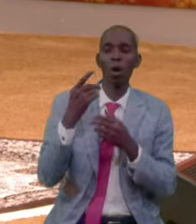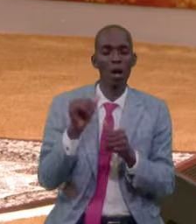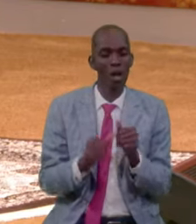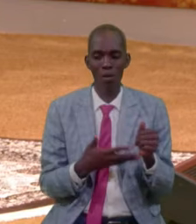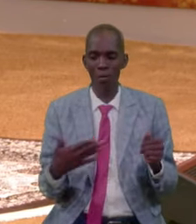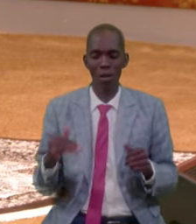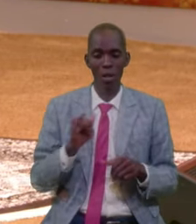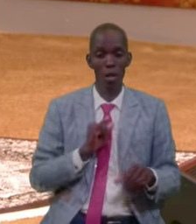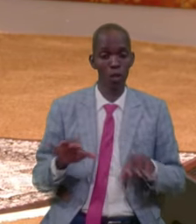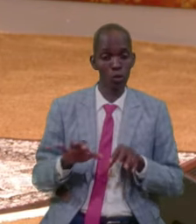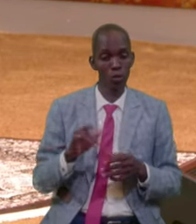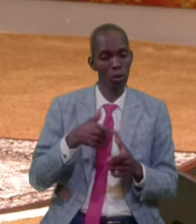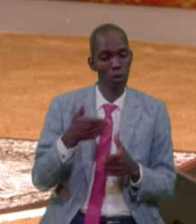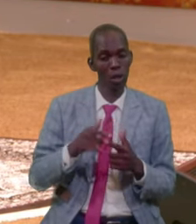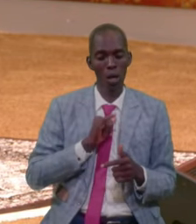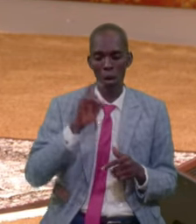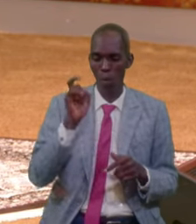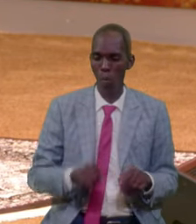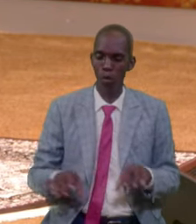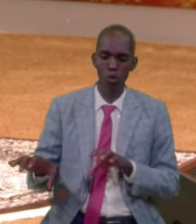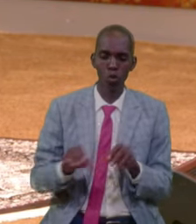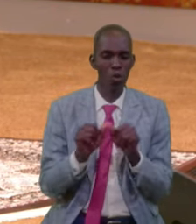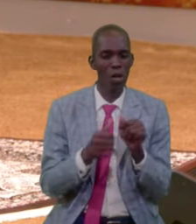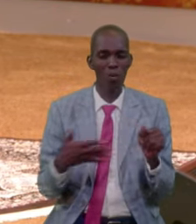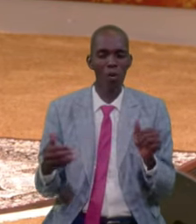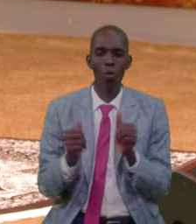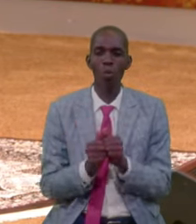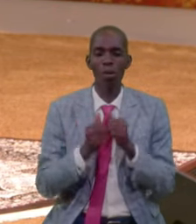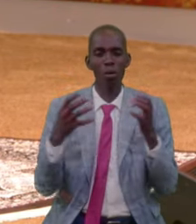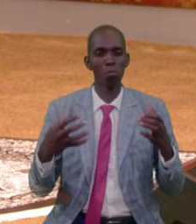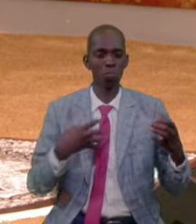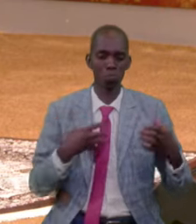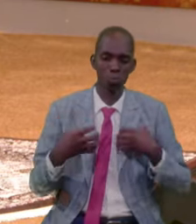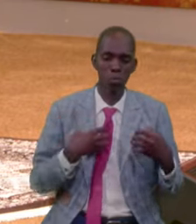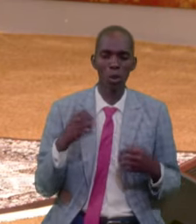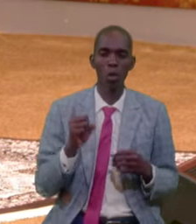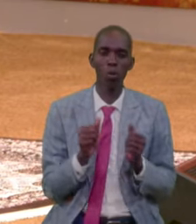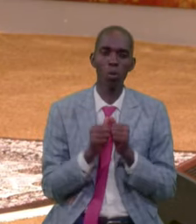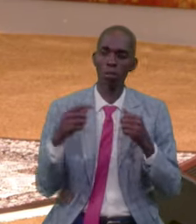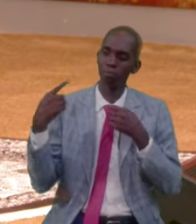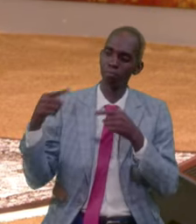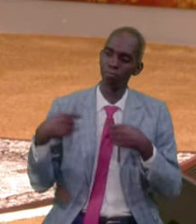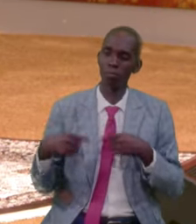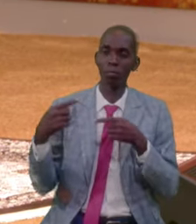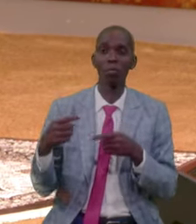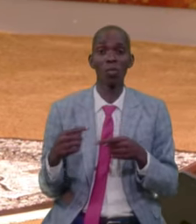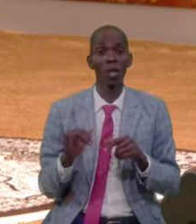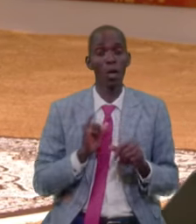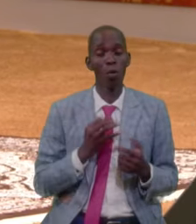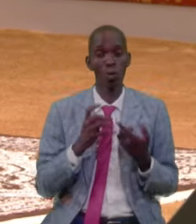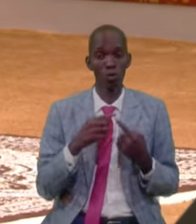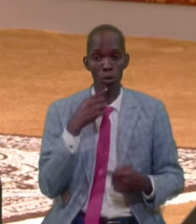I do, I must do all things without murmurings and disputing. Can I tell you something?